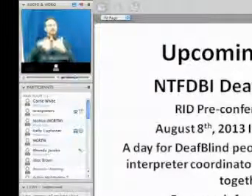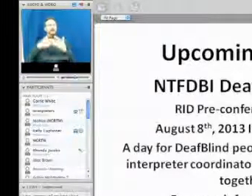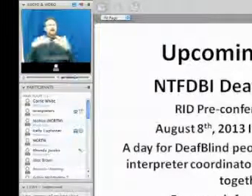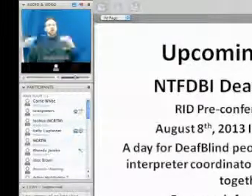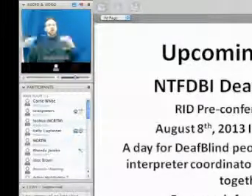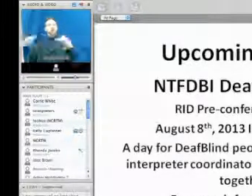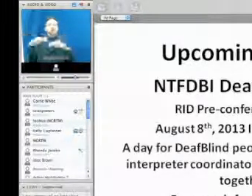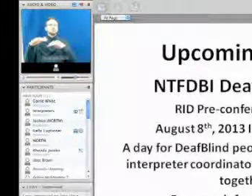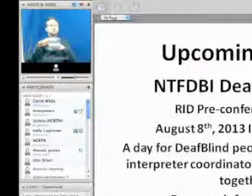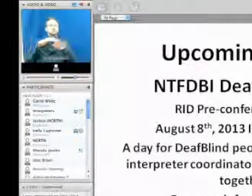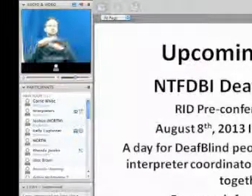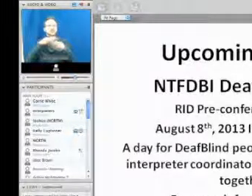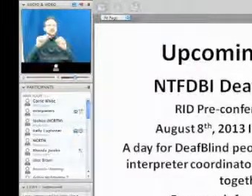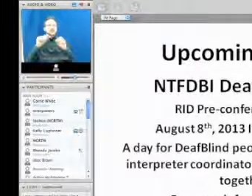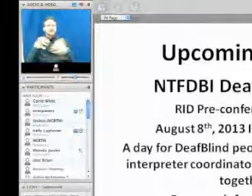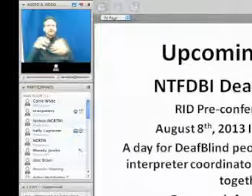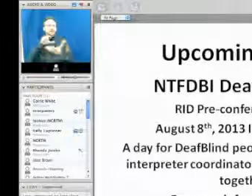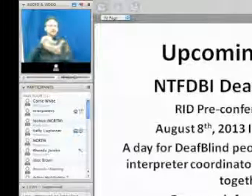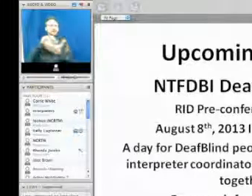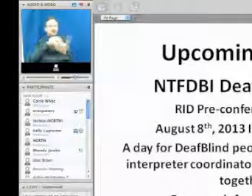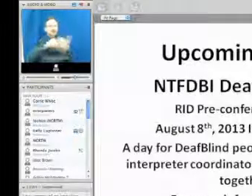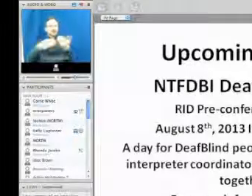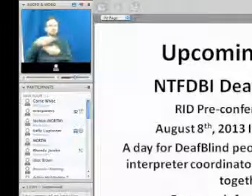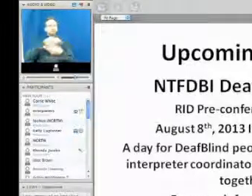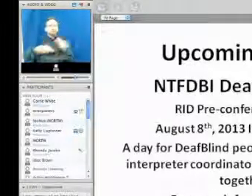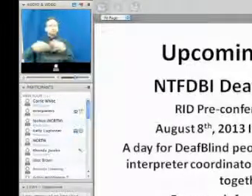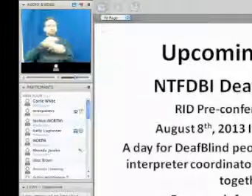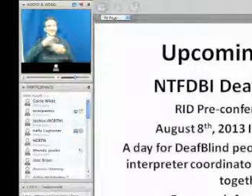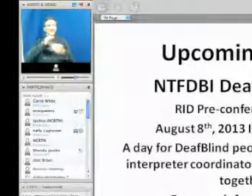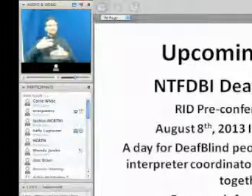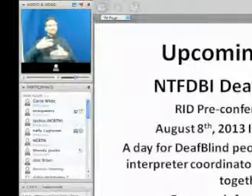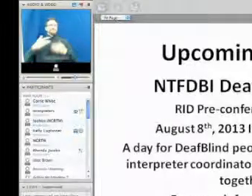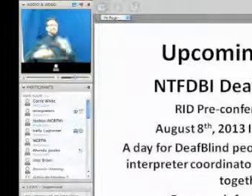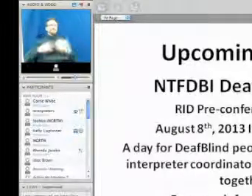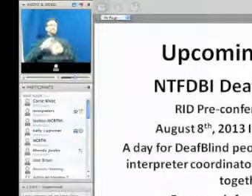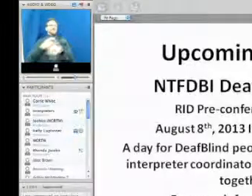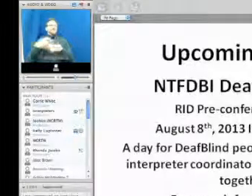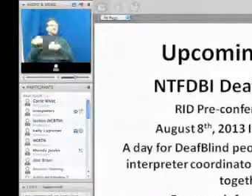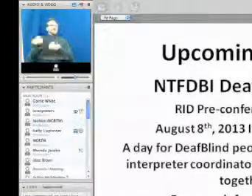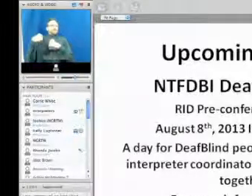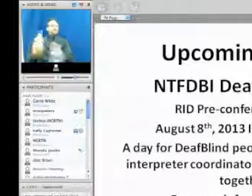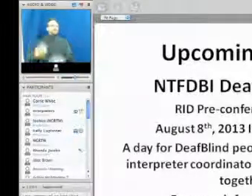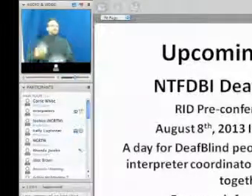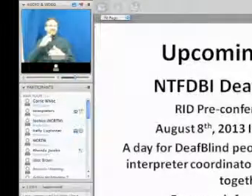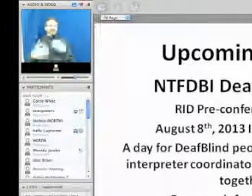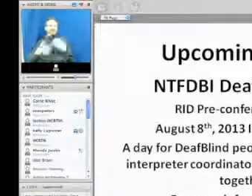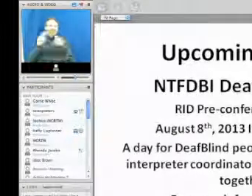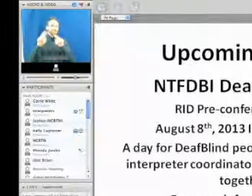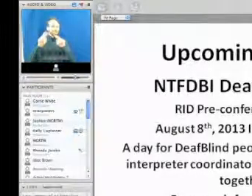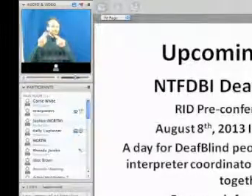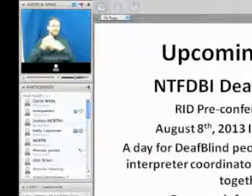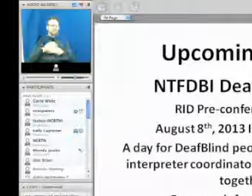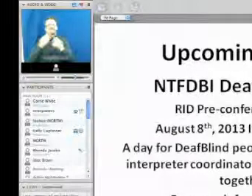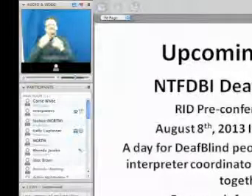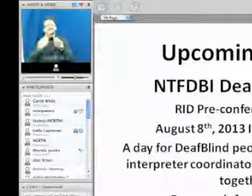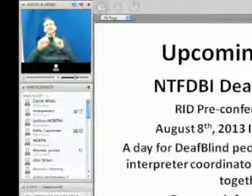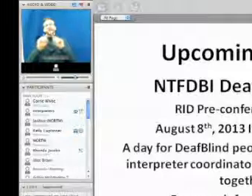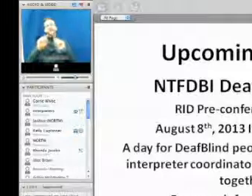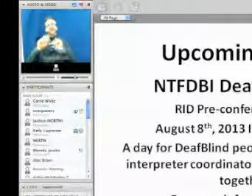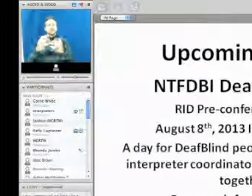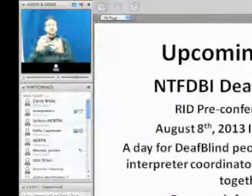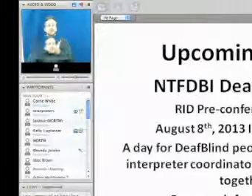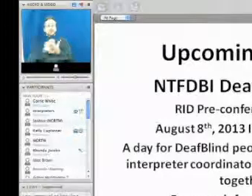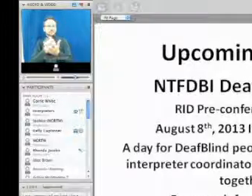happened before. So we're quite excited about this. All sorts of opportunities, and you can visit our website, and we will have a new website